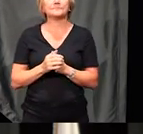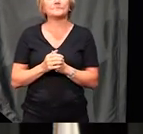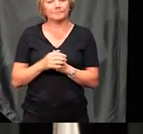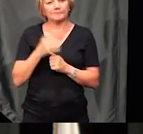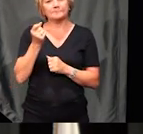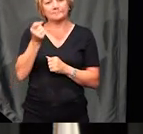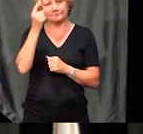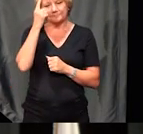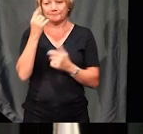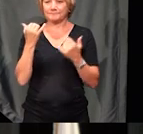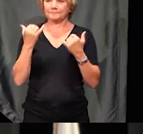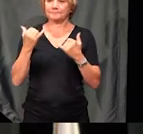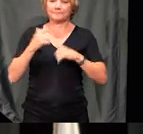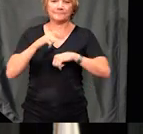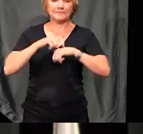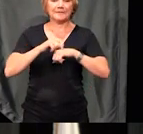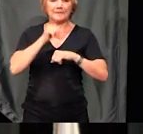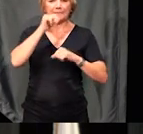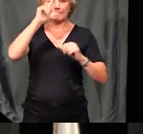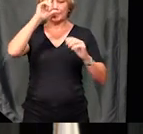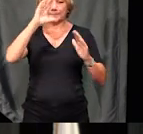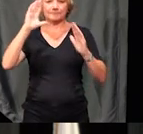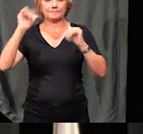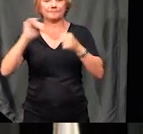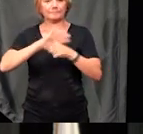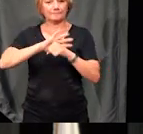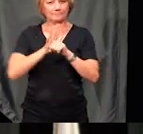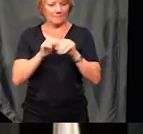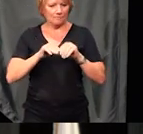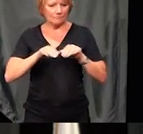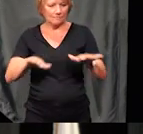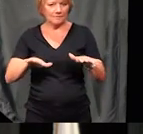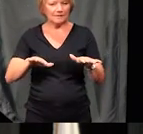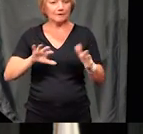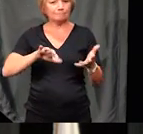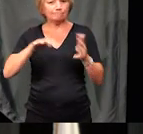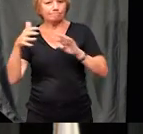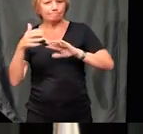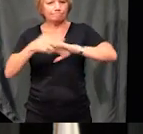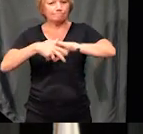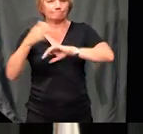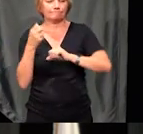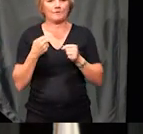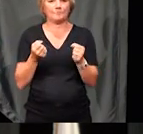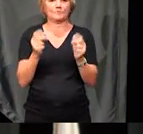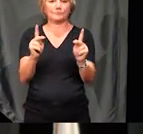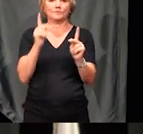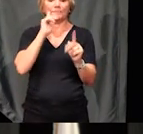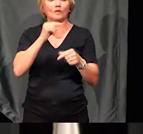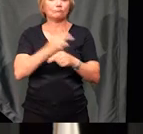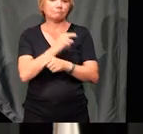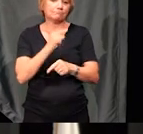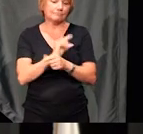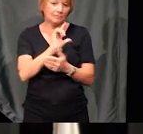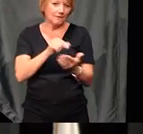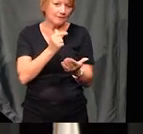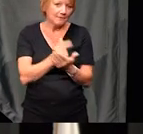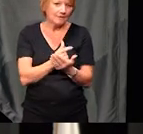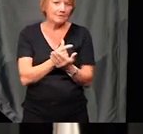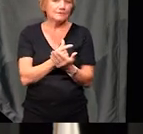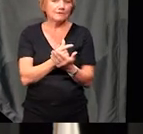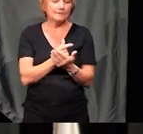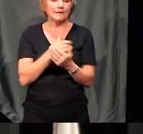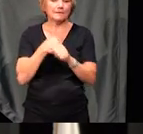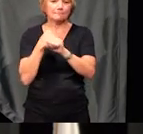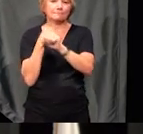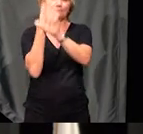circumstances of an unprecedented pandemic robbed us from having an ordinary graduation, I virtually